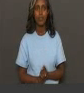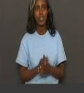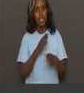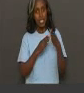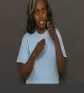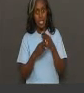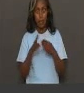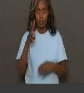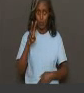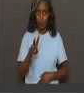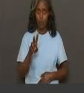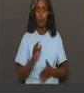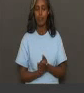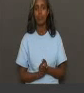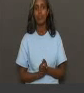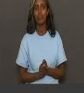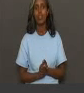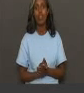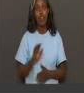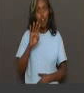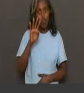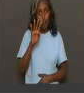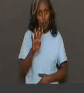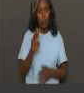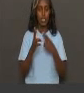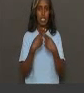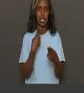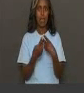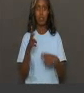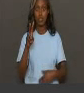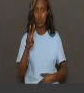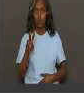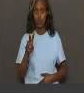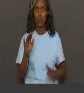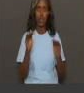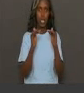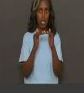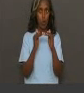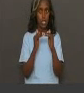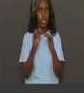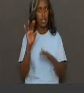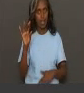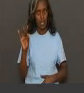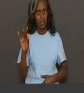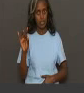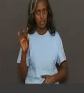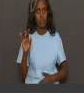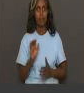Step 2 is 4 times 2 equals